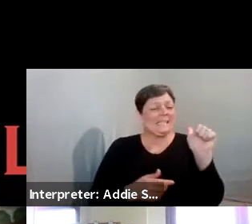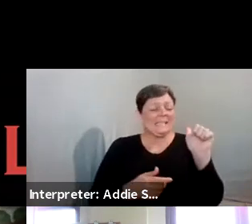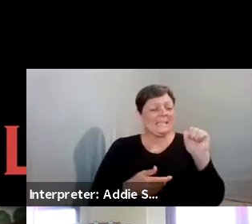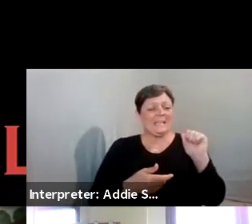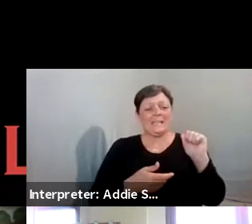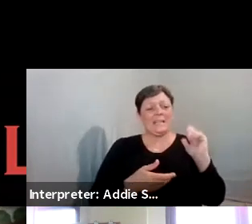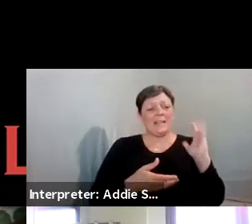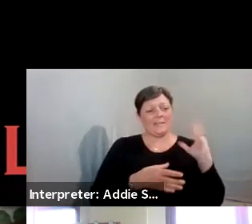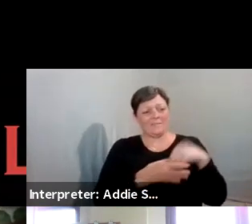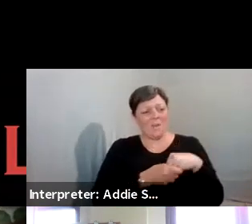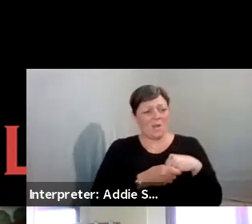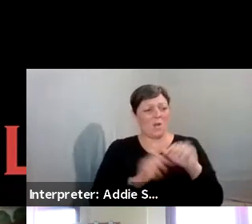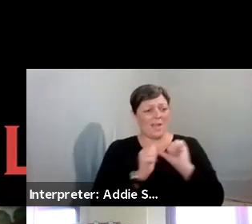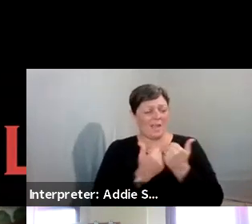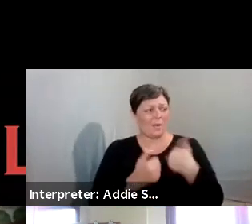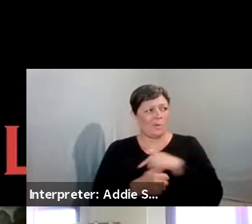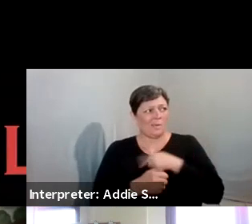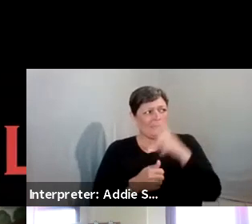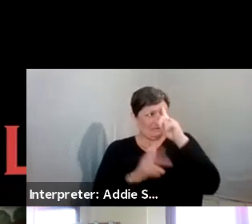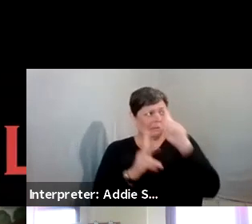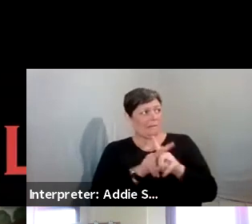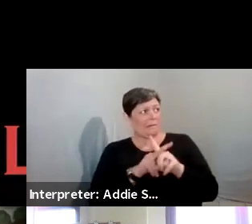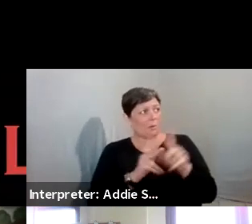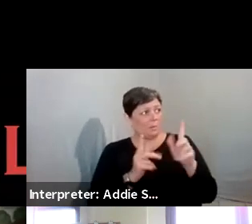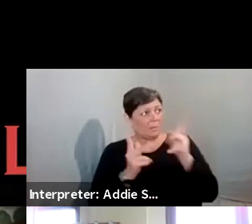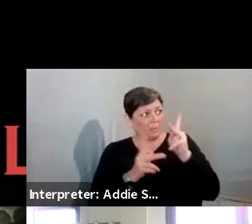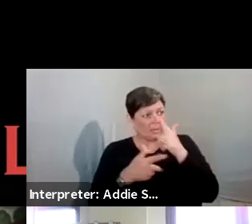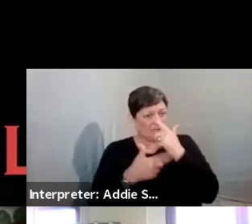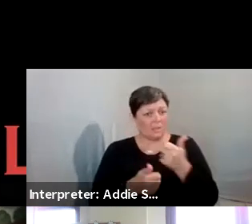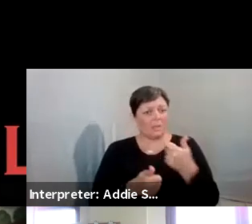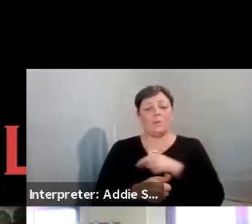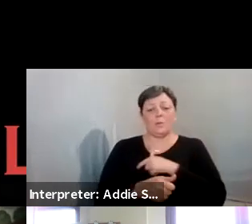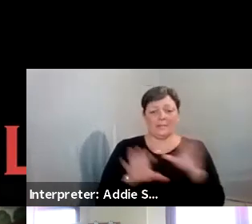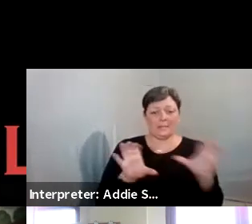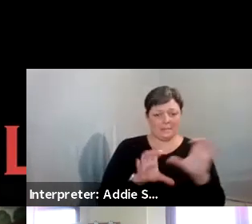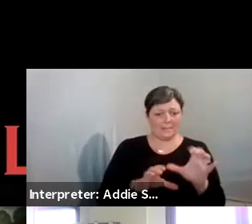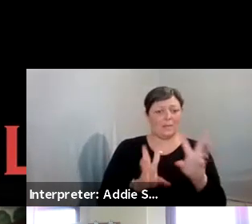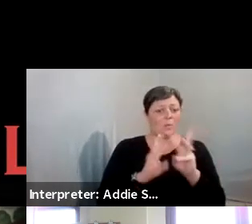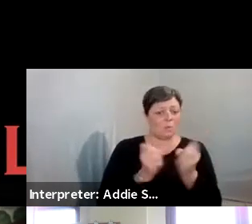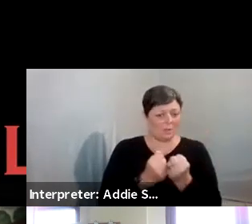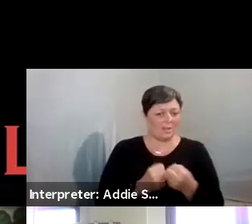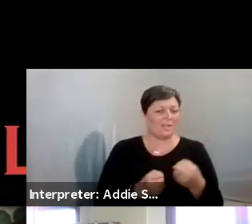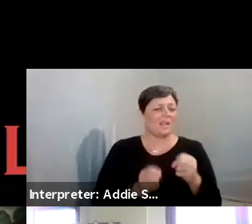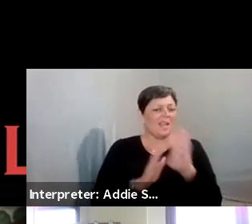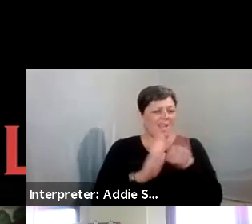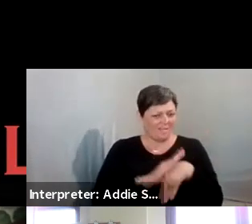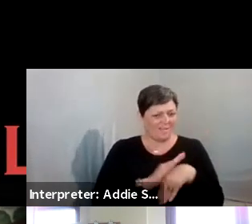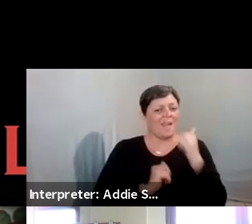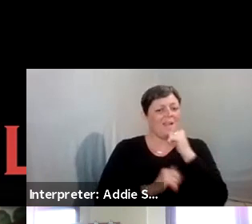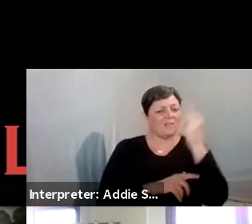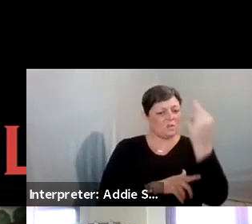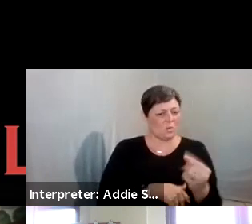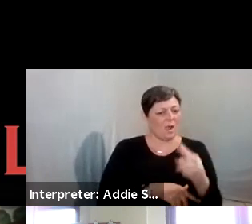agency or we could think of that would have people interested. And we did 8 workshops half an hour every Tuesday in